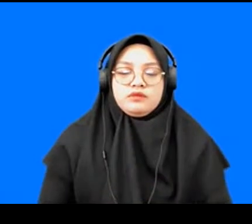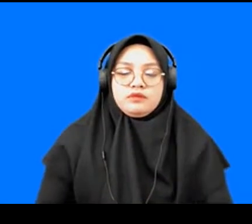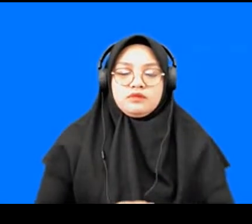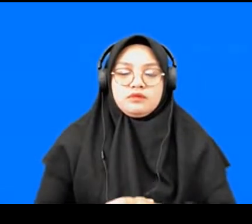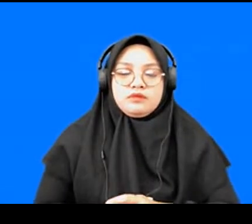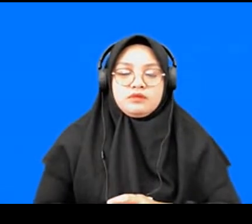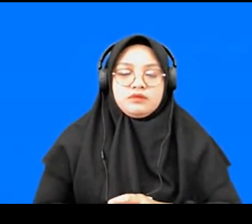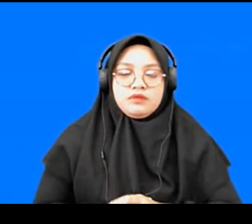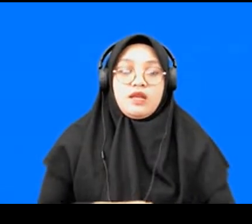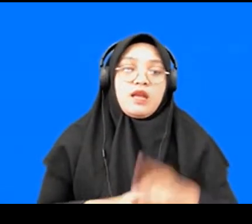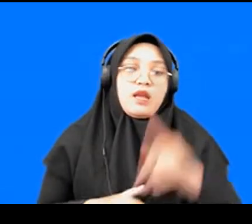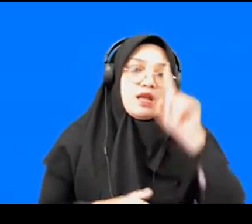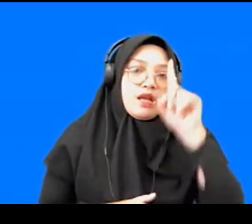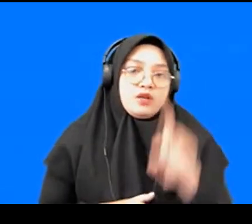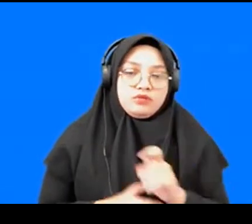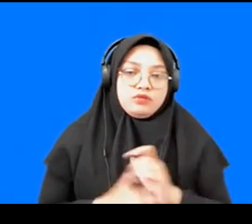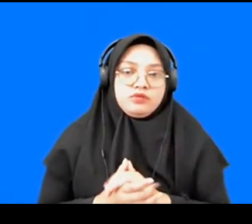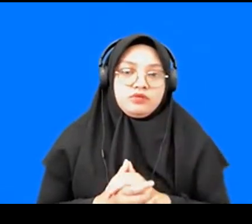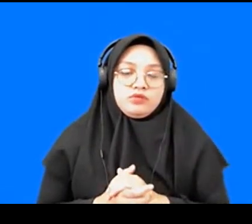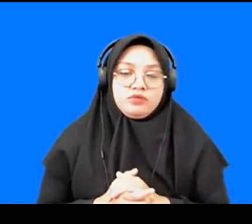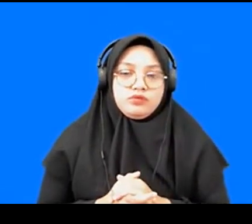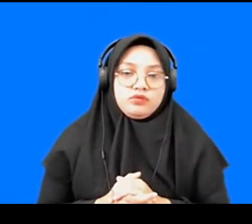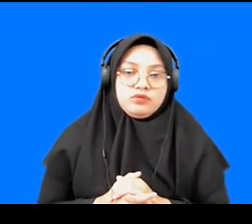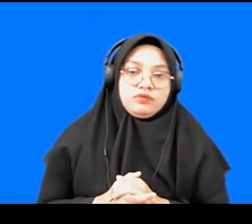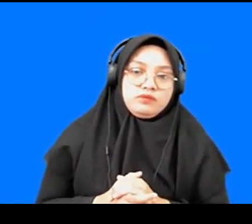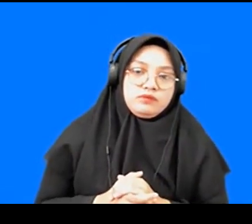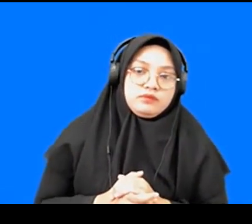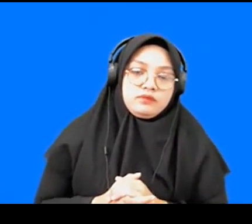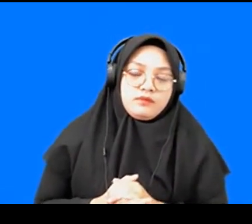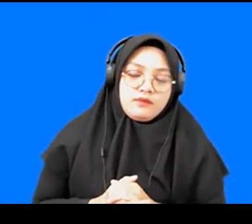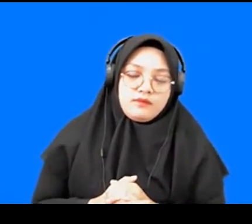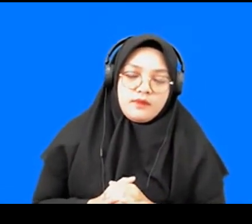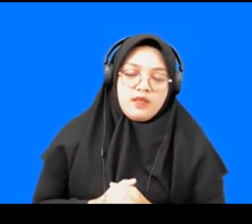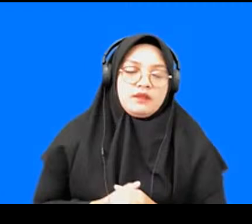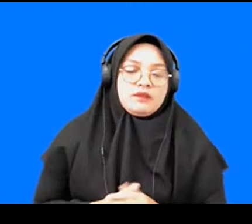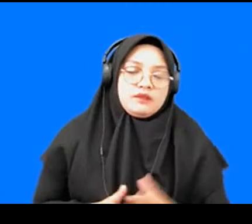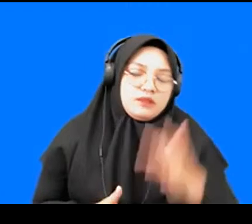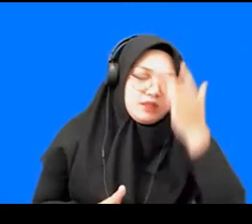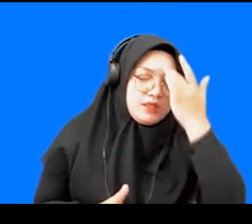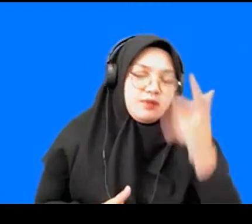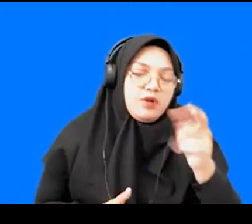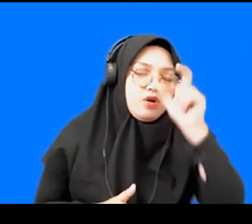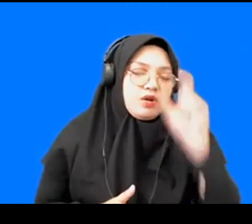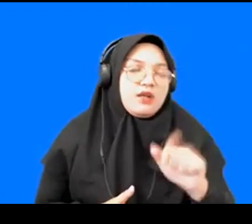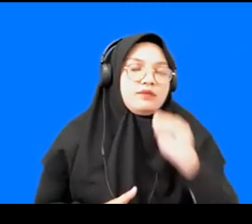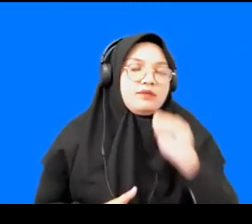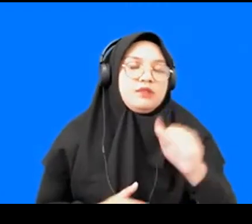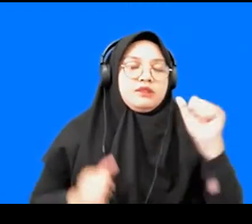tacking the why people being success in doing their business?